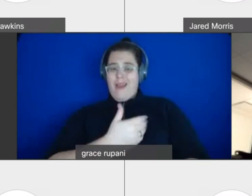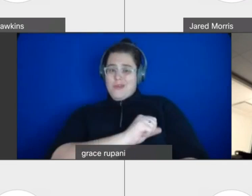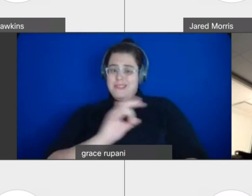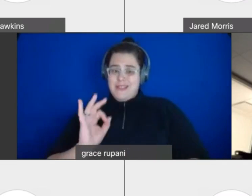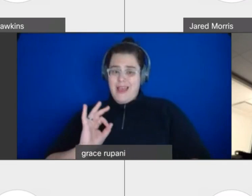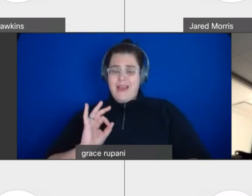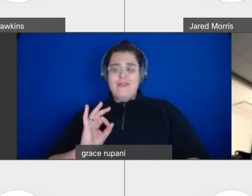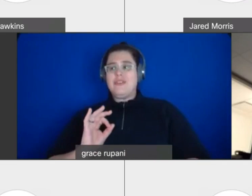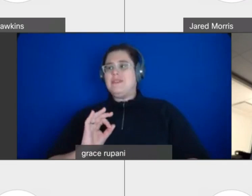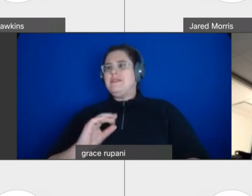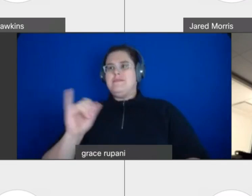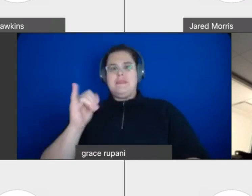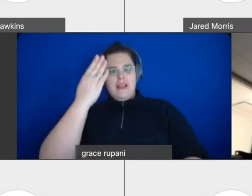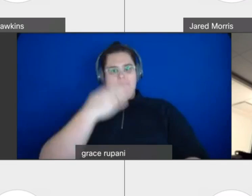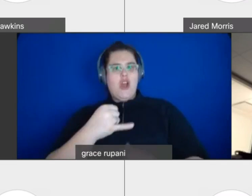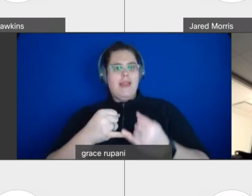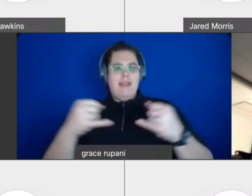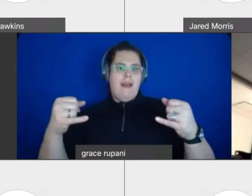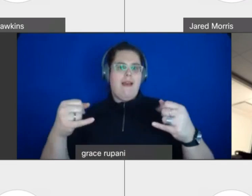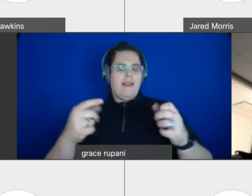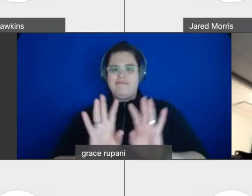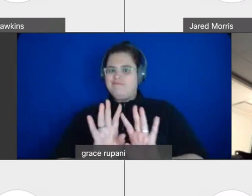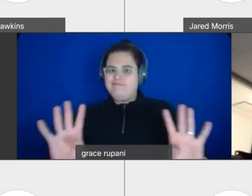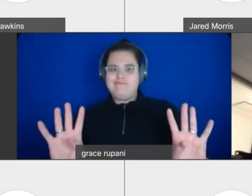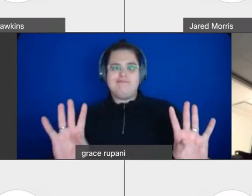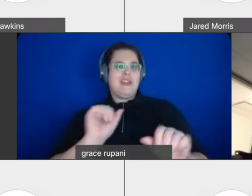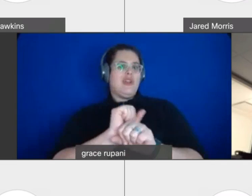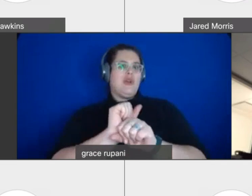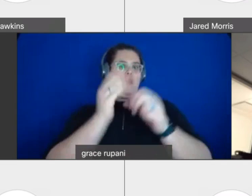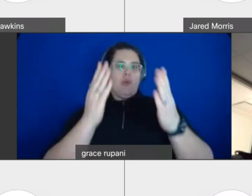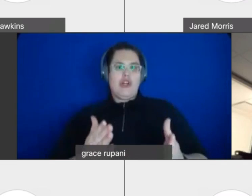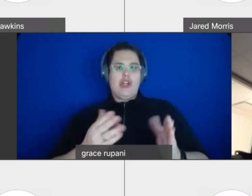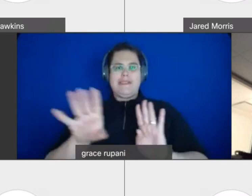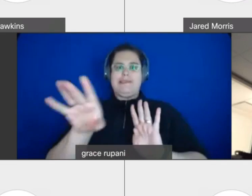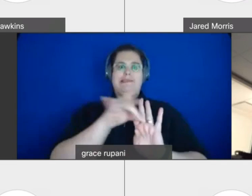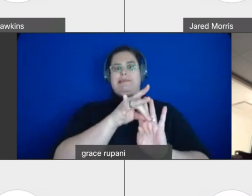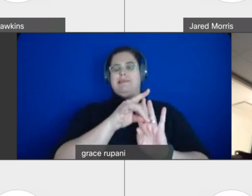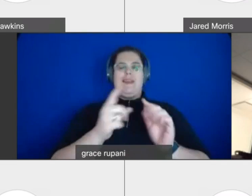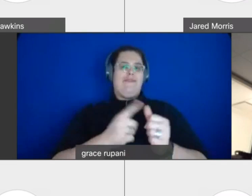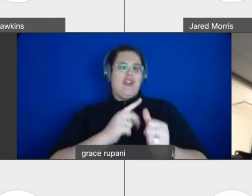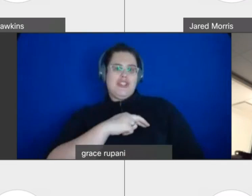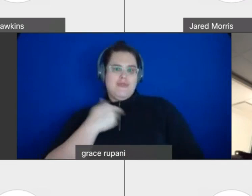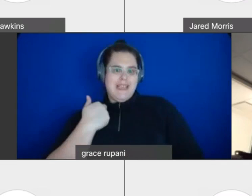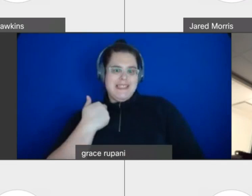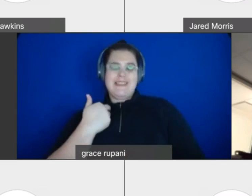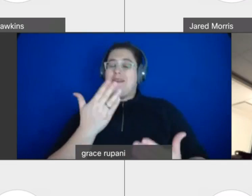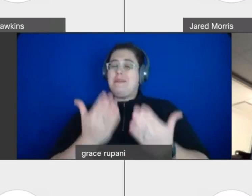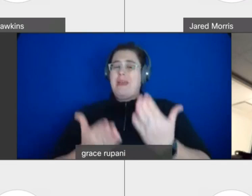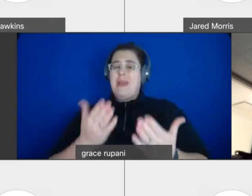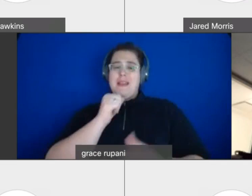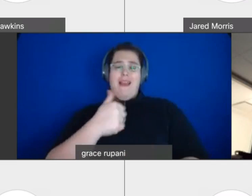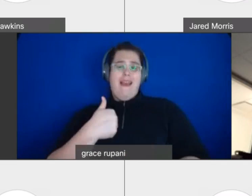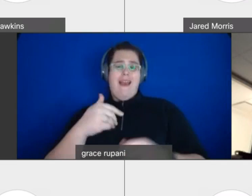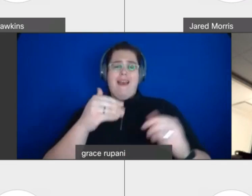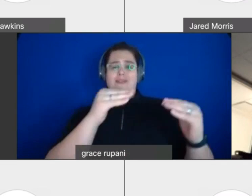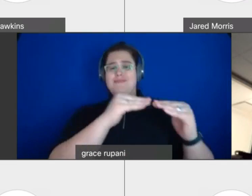frontline workers who, in many cases, may not have the training of a clinician.